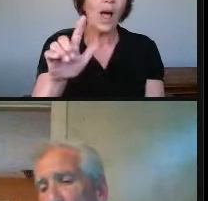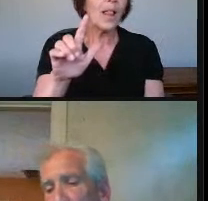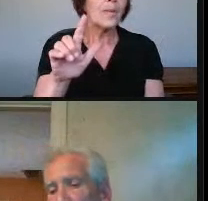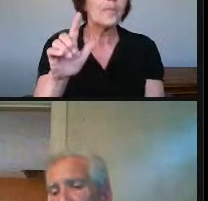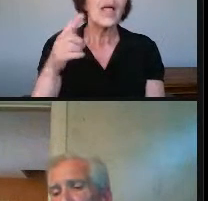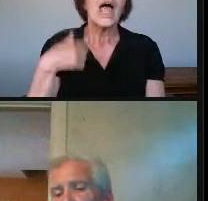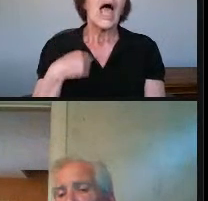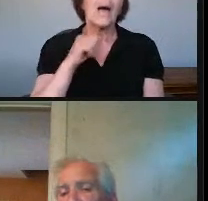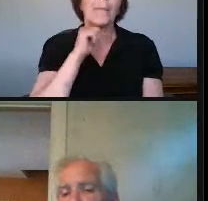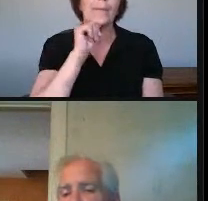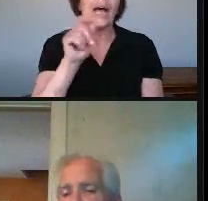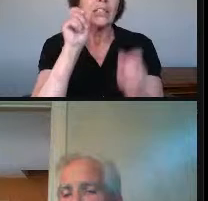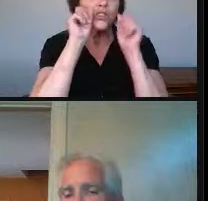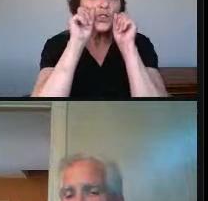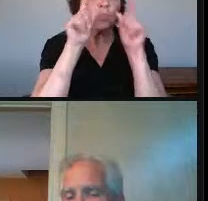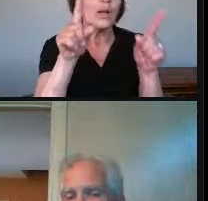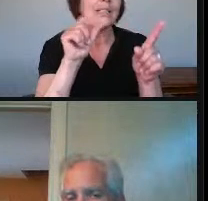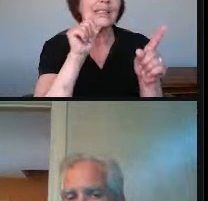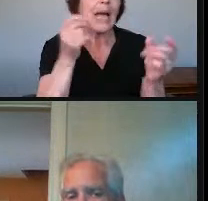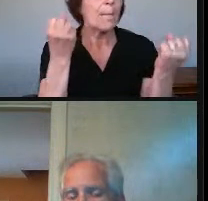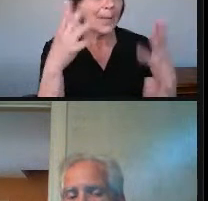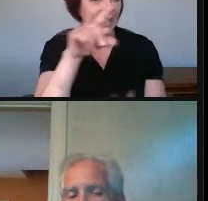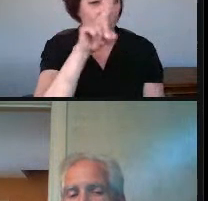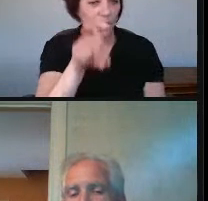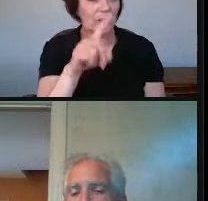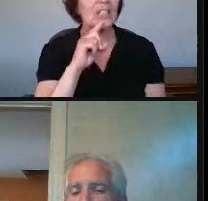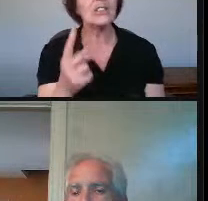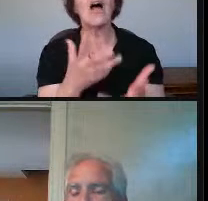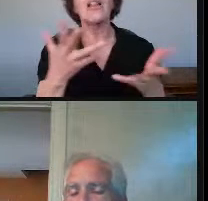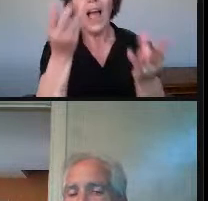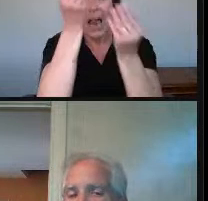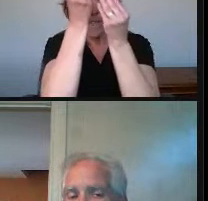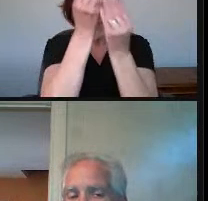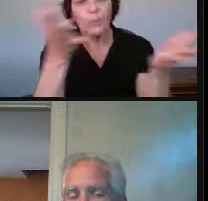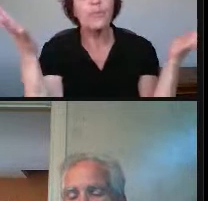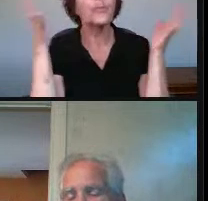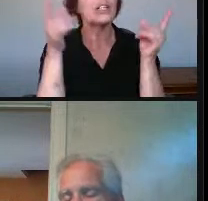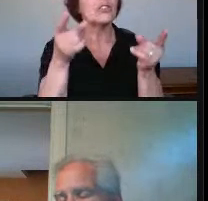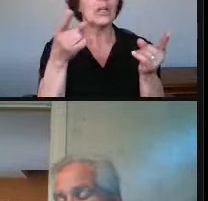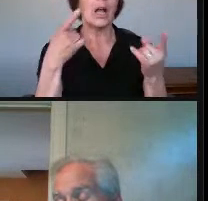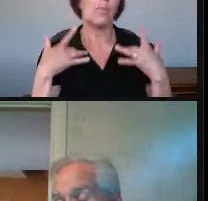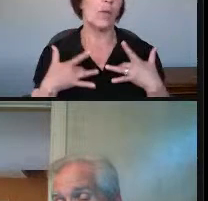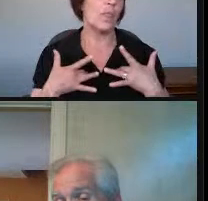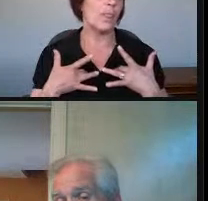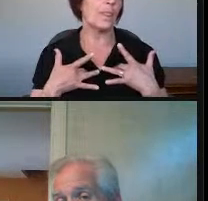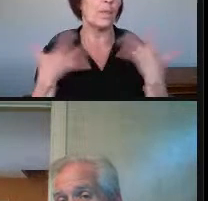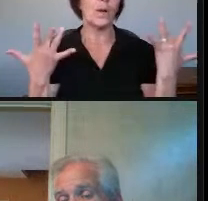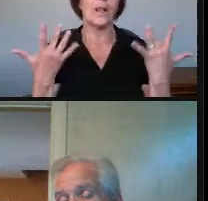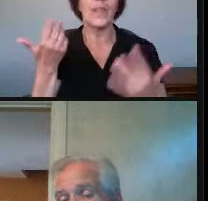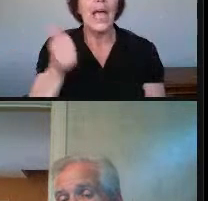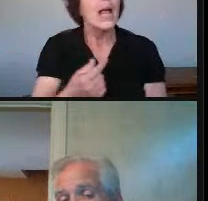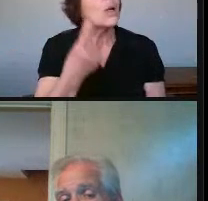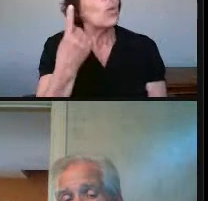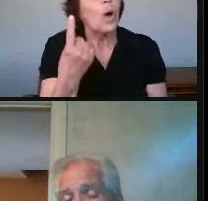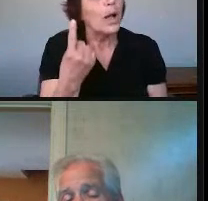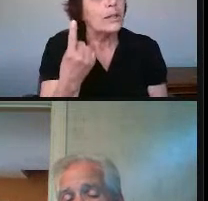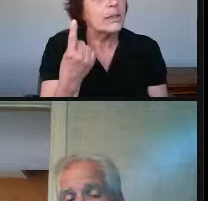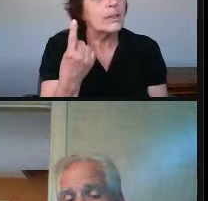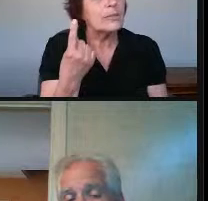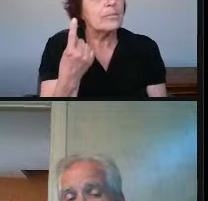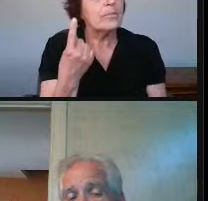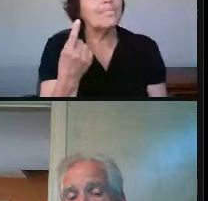not surprised we don't have a lot of questions. There's a lot of information that's circulating. I'm delighted that anyone who wants,